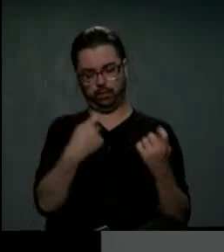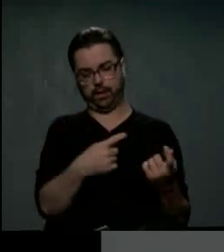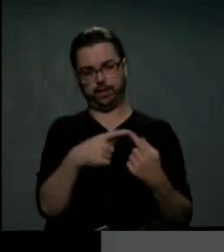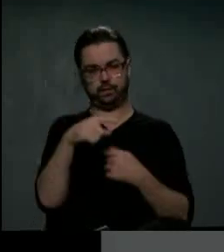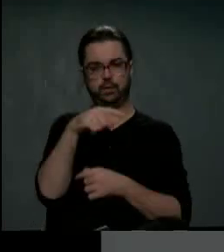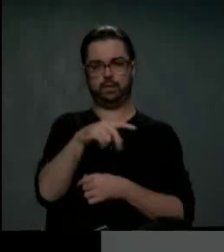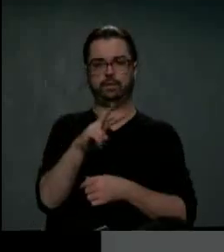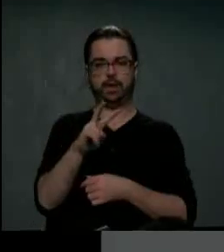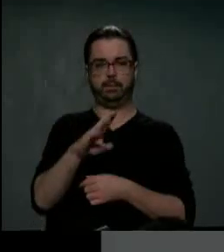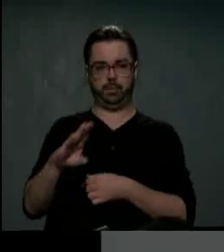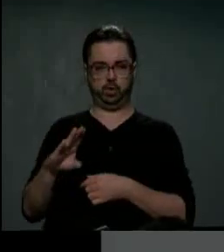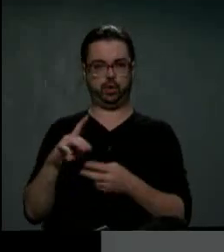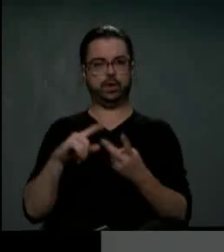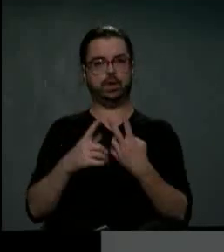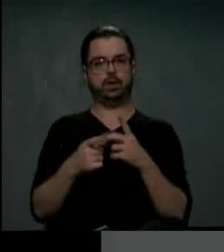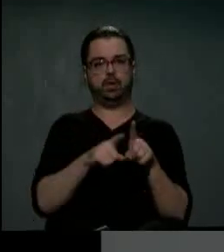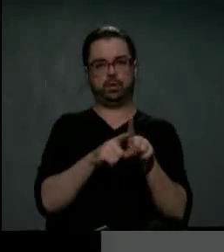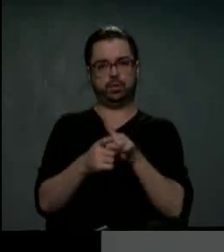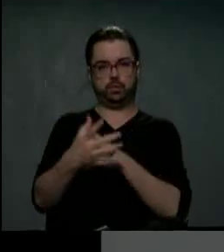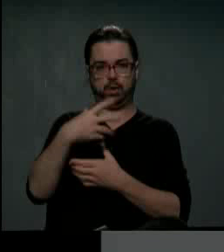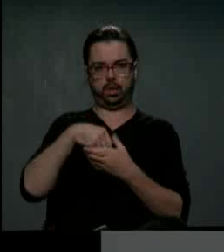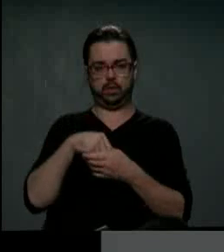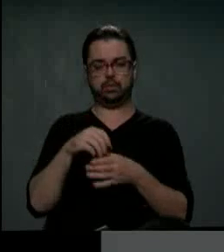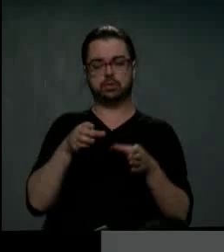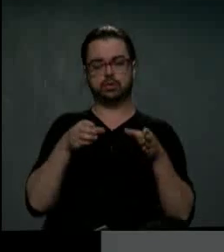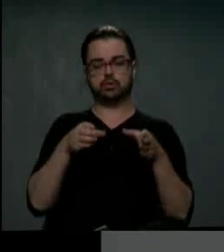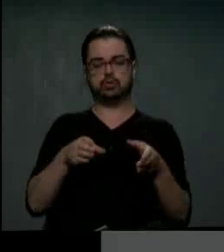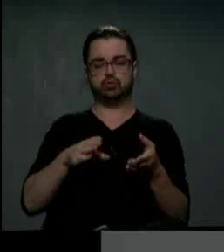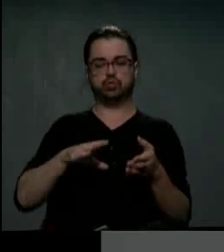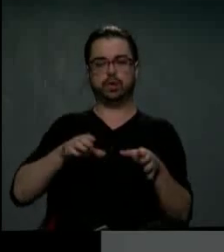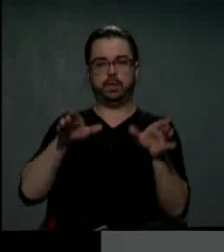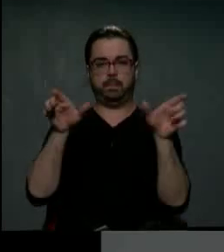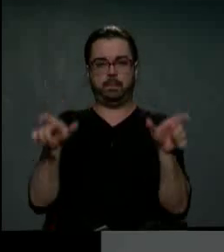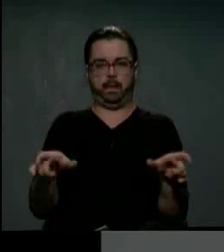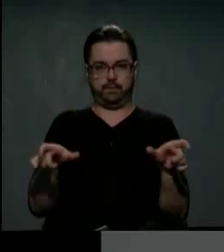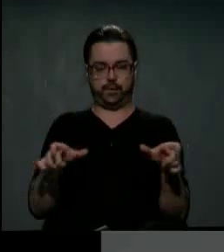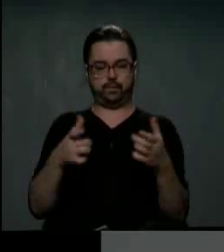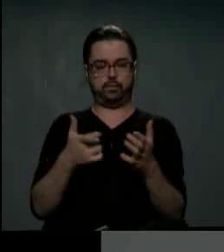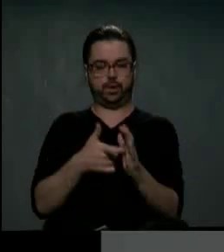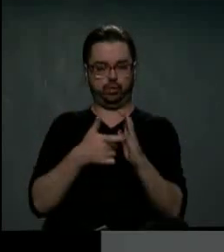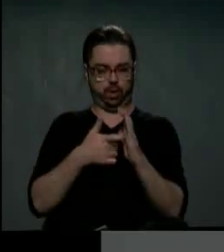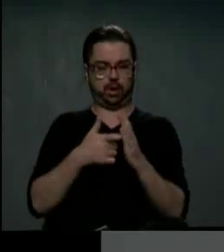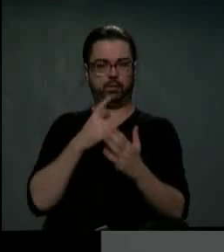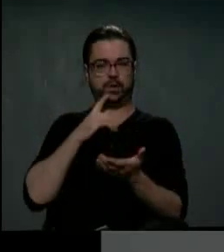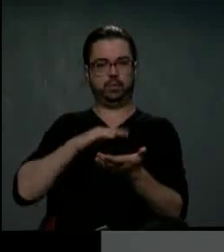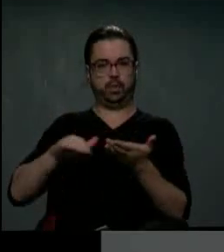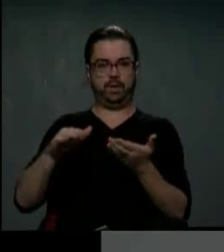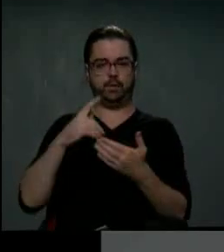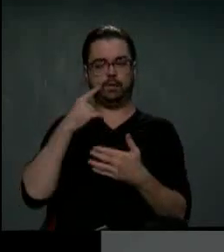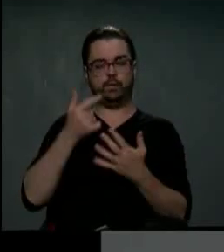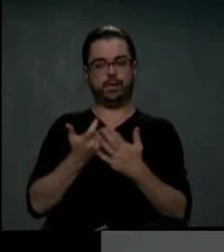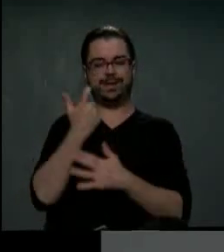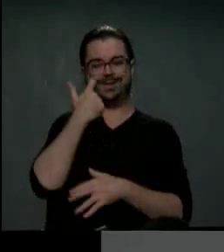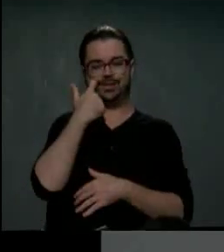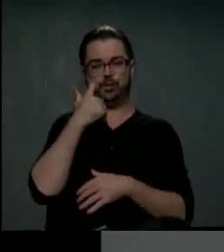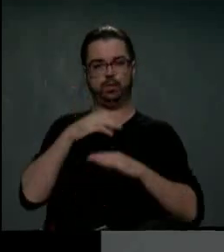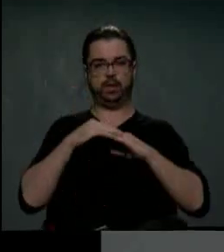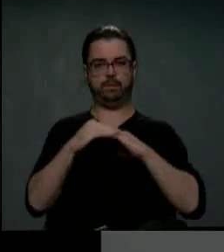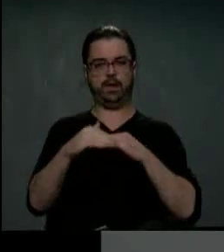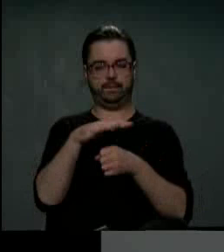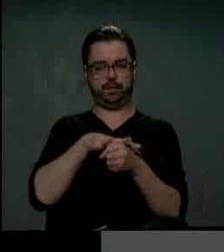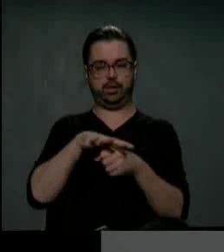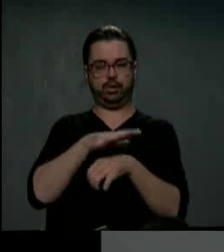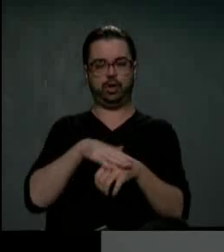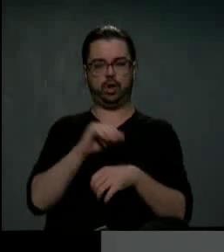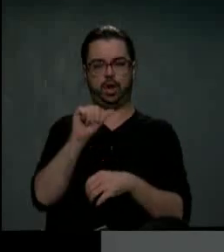request also includes a waiver of the street buffer requirement for the landscape ordinance requirements for the newly paved area along A